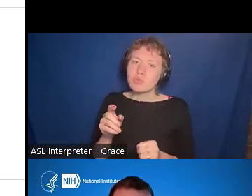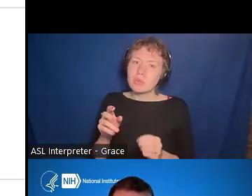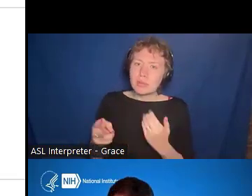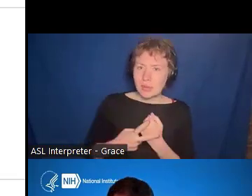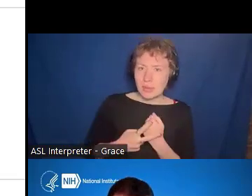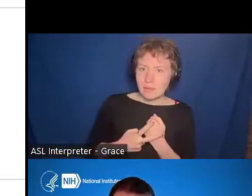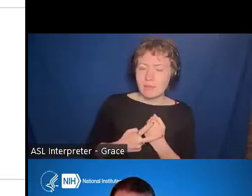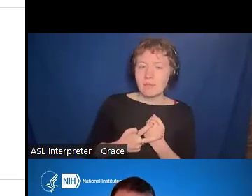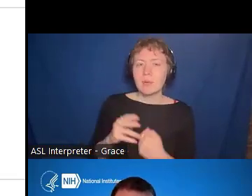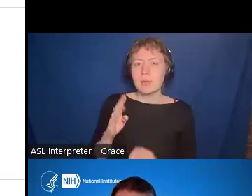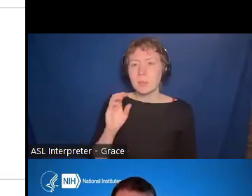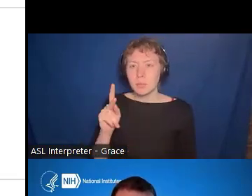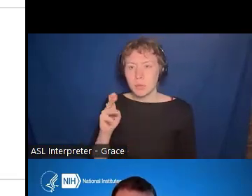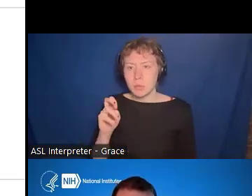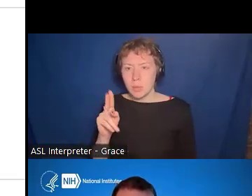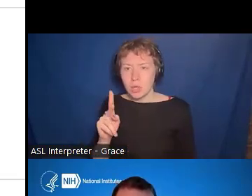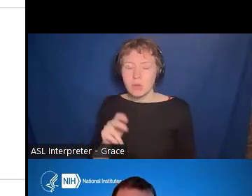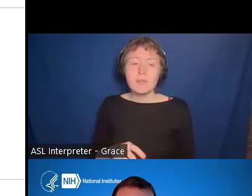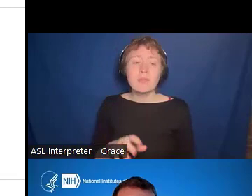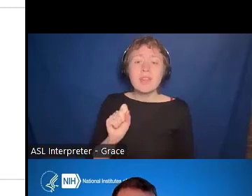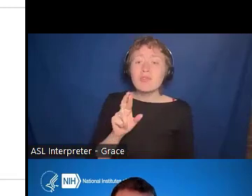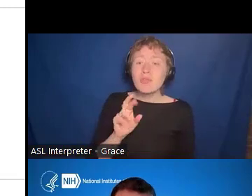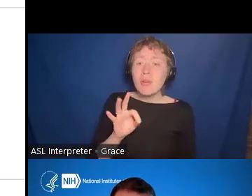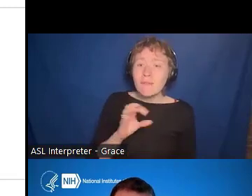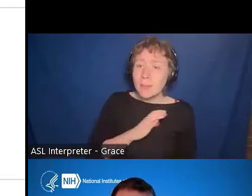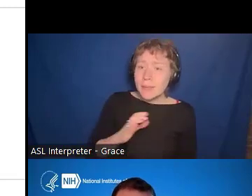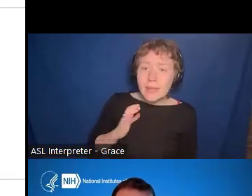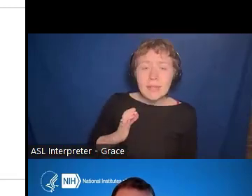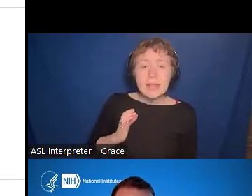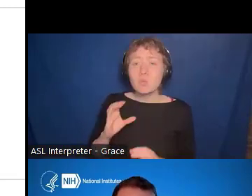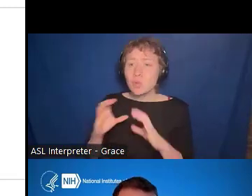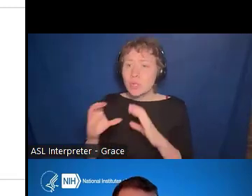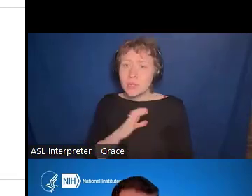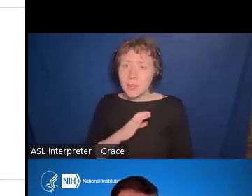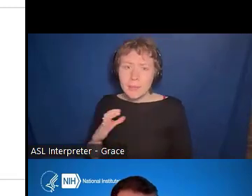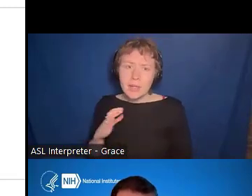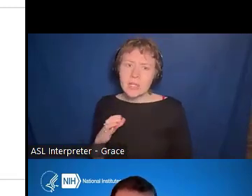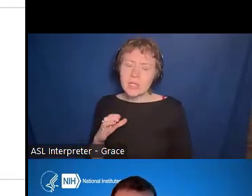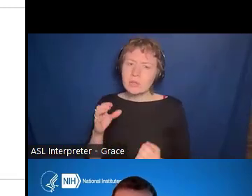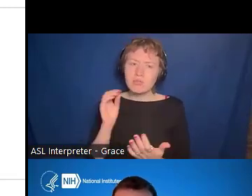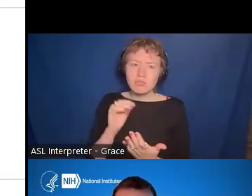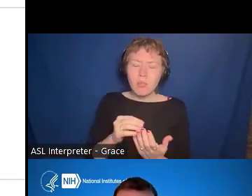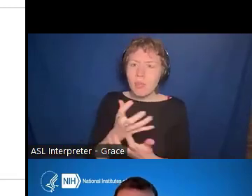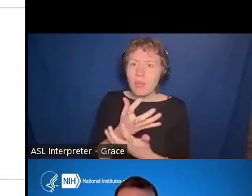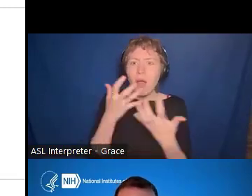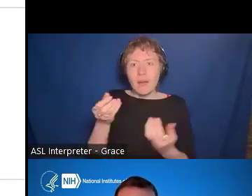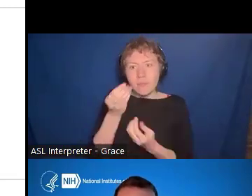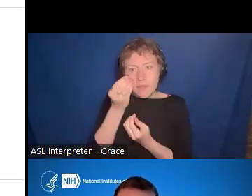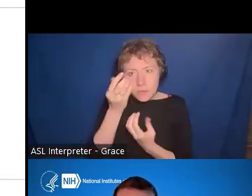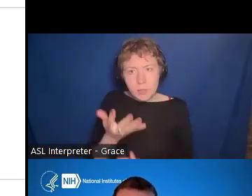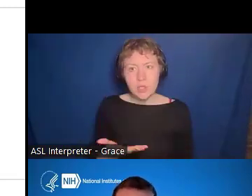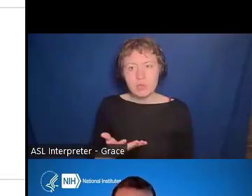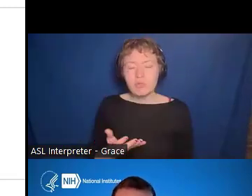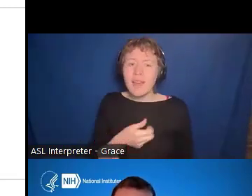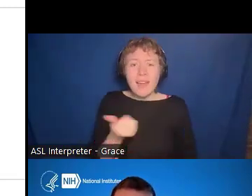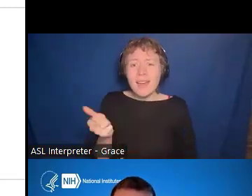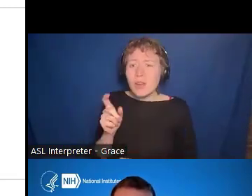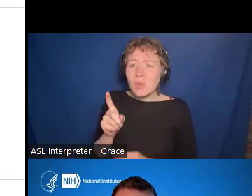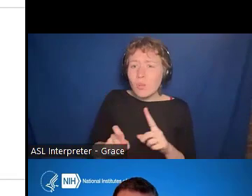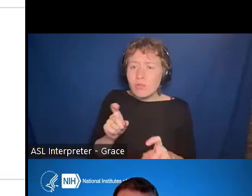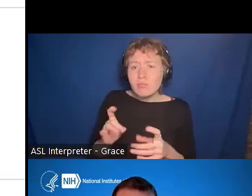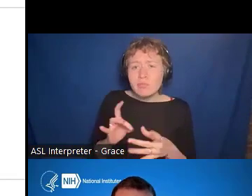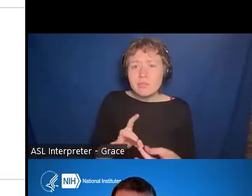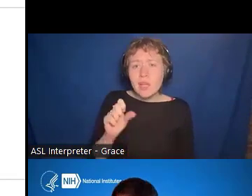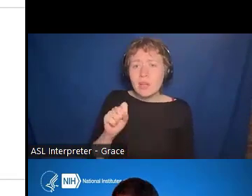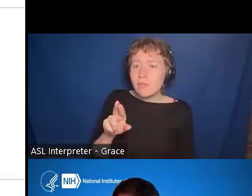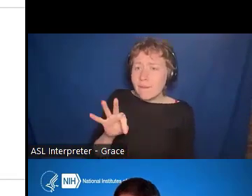committee, the training committee, communications committees put a lot of information in here, a lot of resources. Any questions you might have about SRF, when